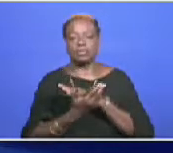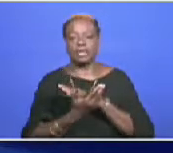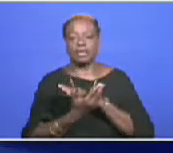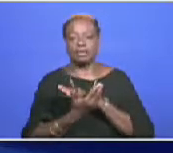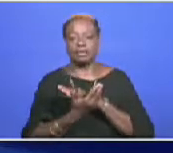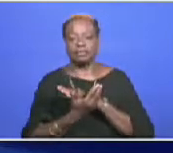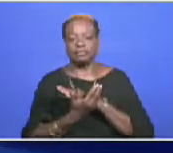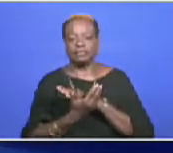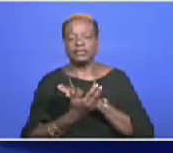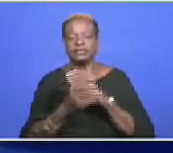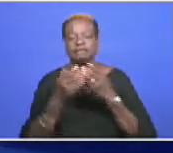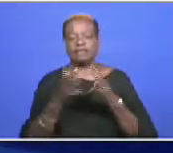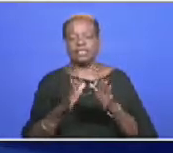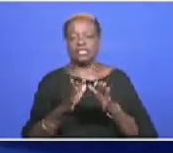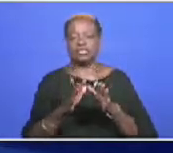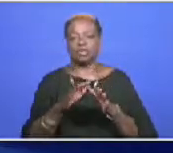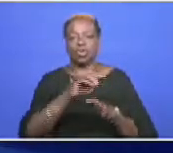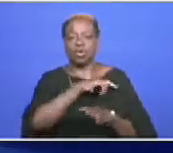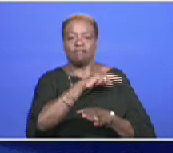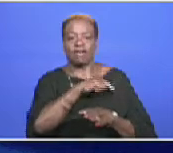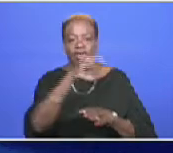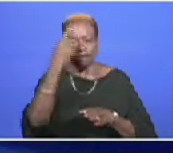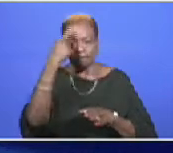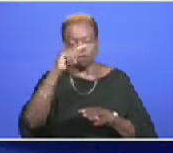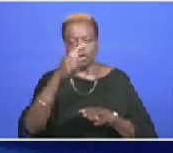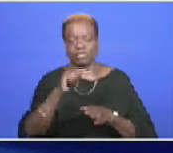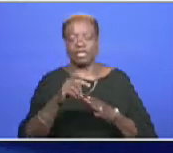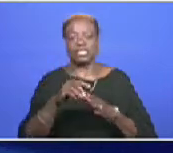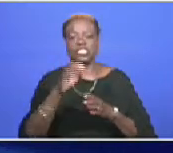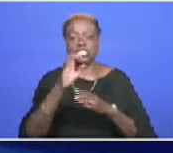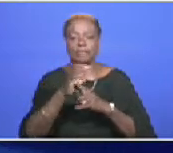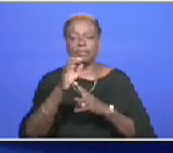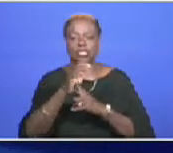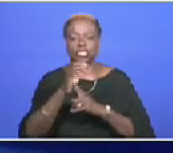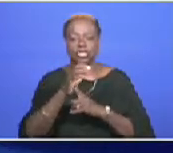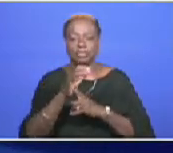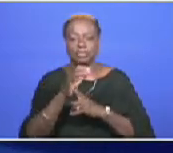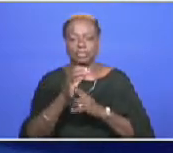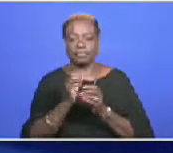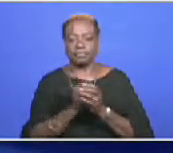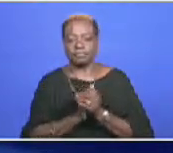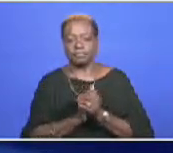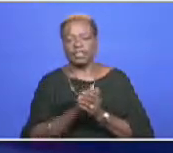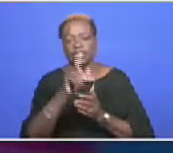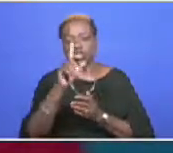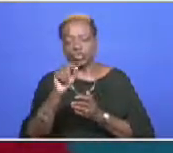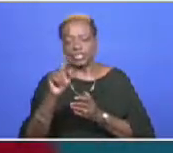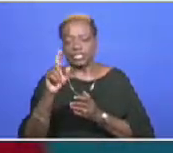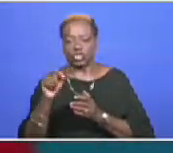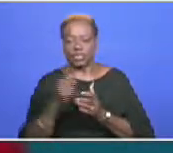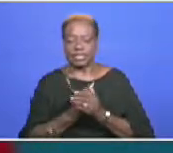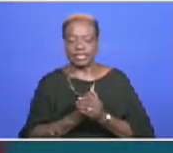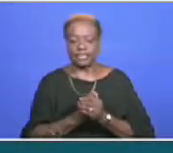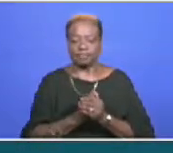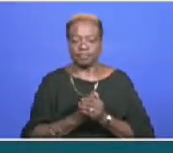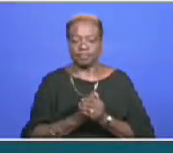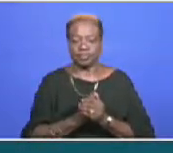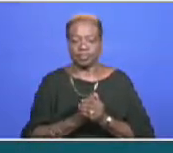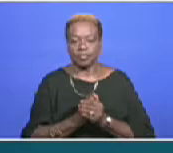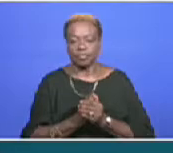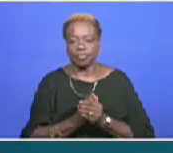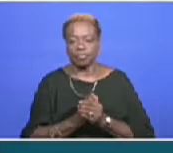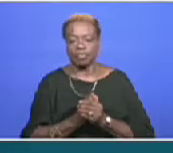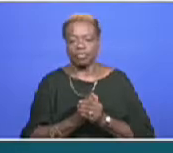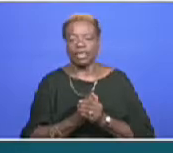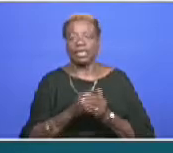finish required to qualify for the FIBA Americas Under-18 Championship in 2020. This group of kids, they made it real